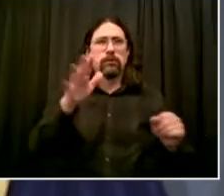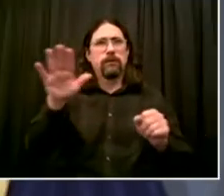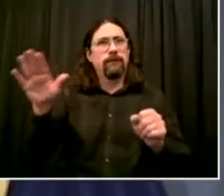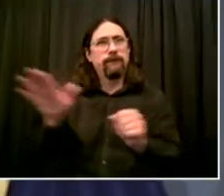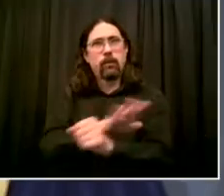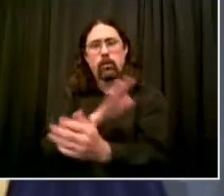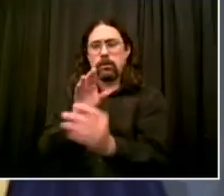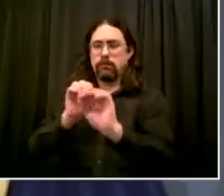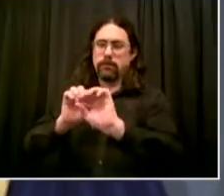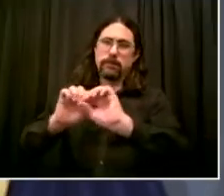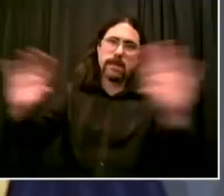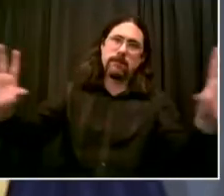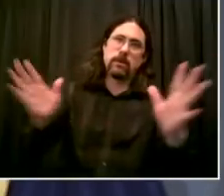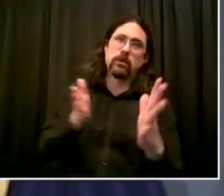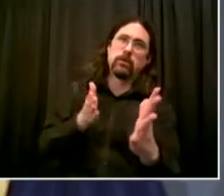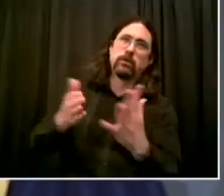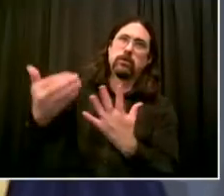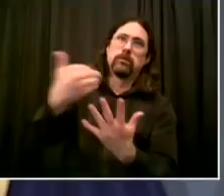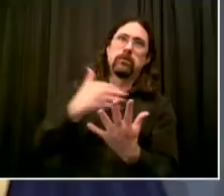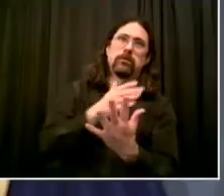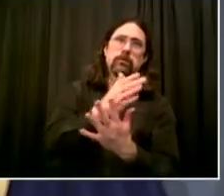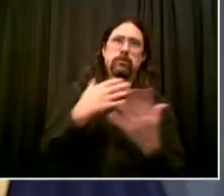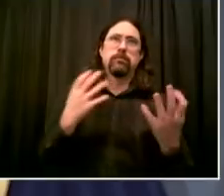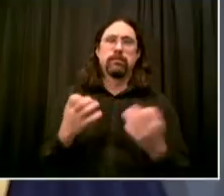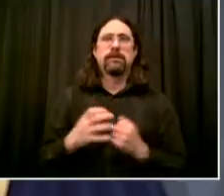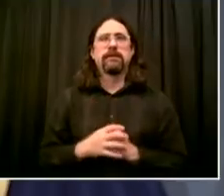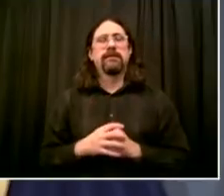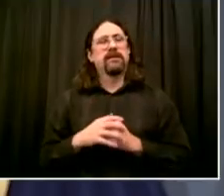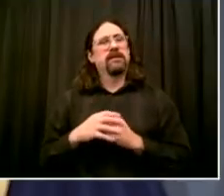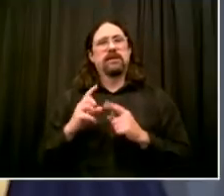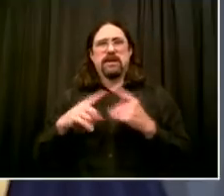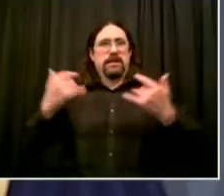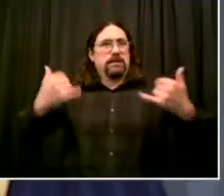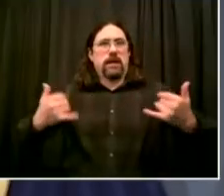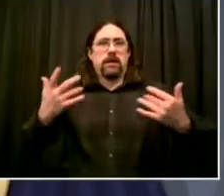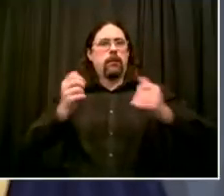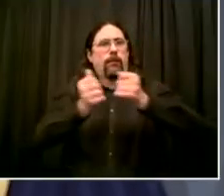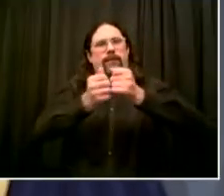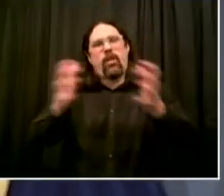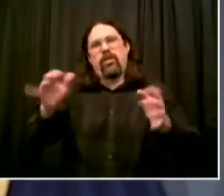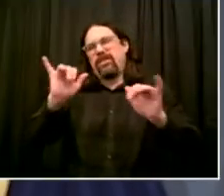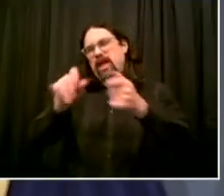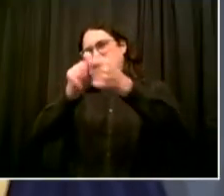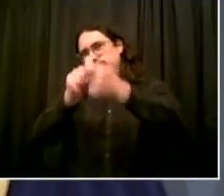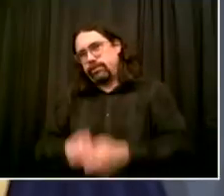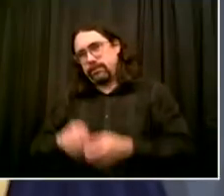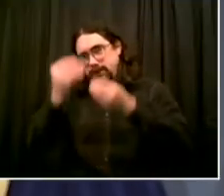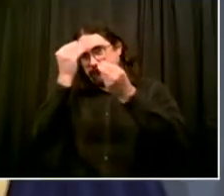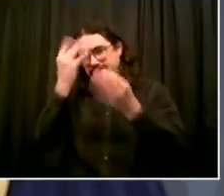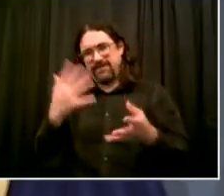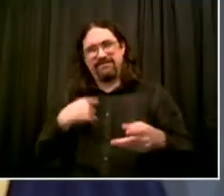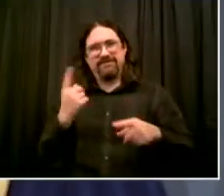more to say on that as we develop the specific plan off the details of legislation.